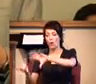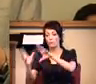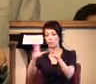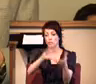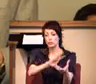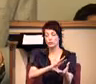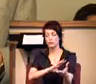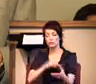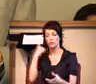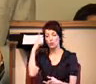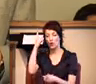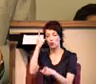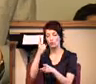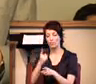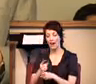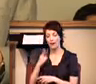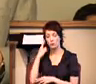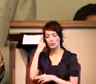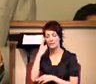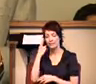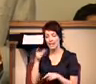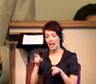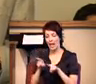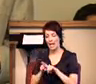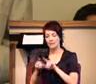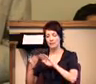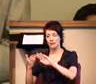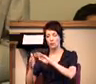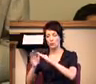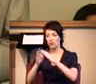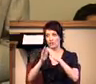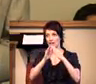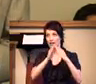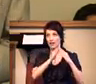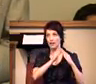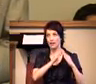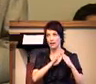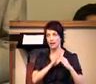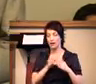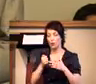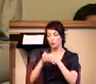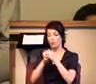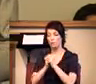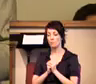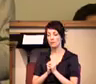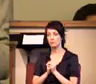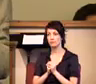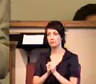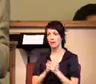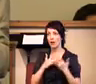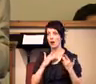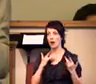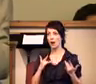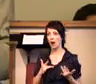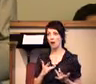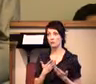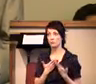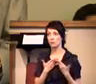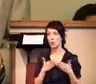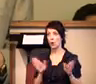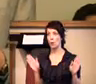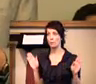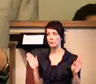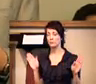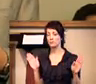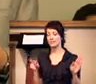right reasons. We do it as community. And we pray that as our hearts are open, that we are open to this